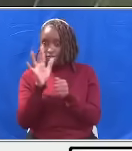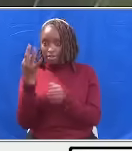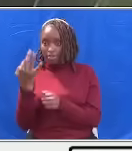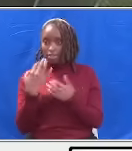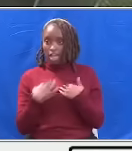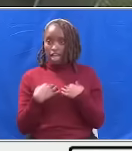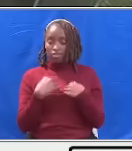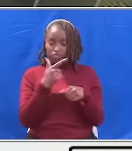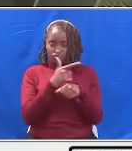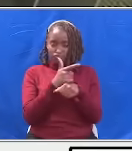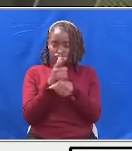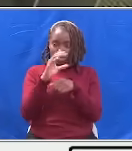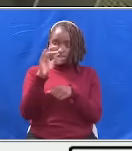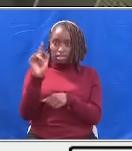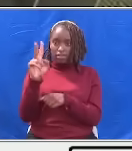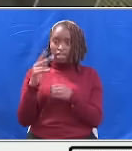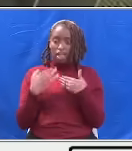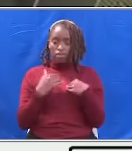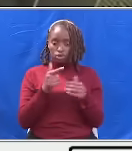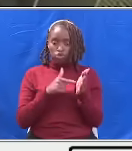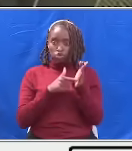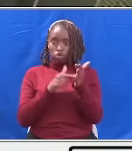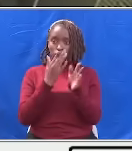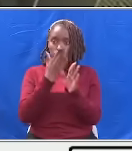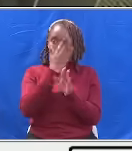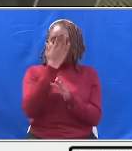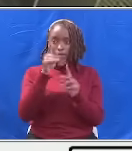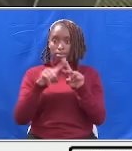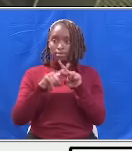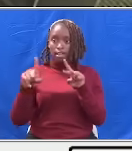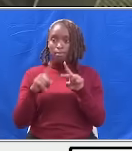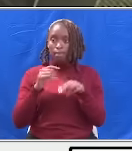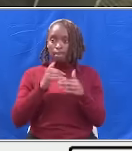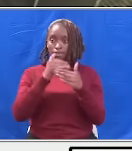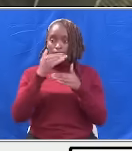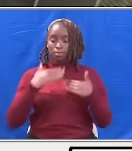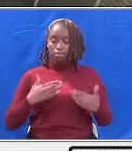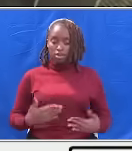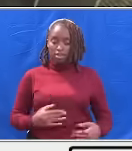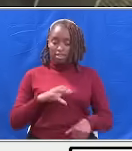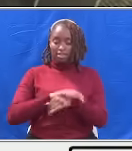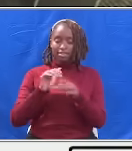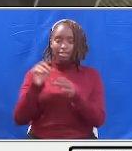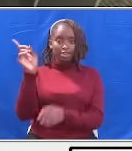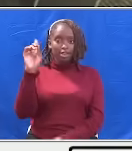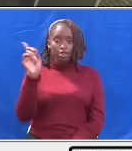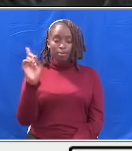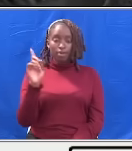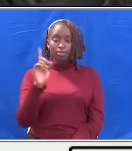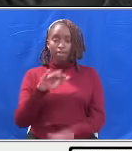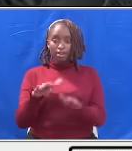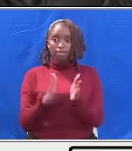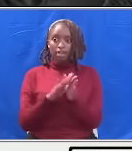before they went missing, one day before their bodies were discovered in Nairobi's Parkland area and Bahati in